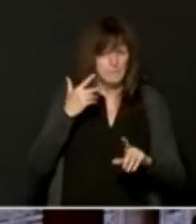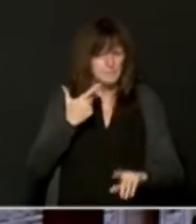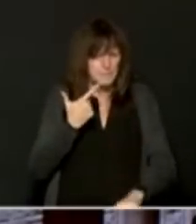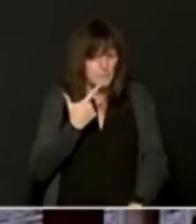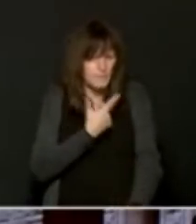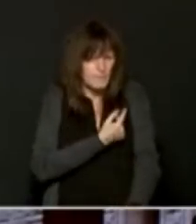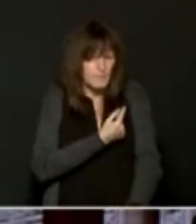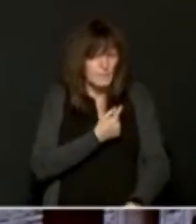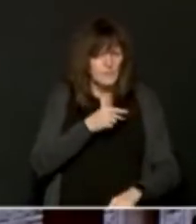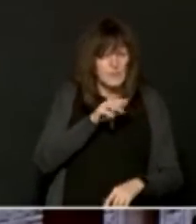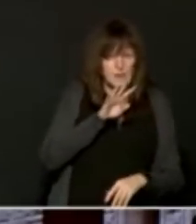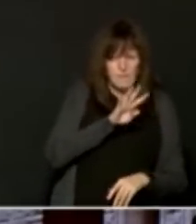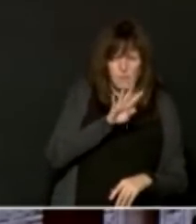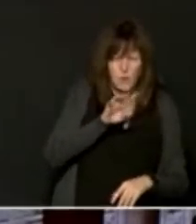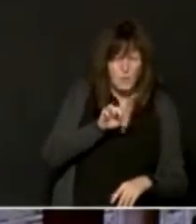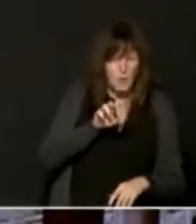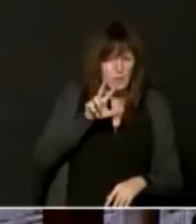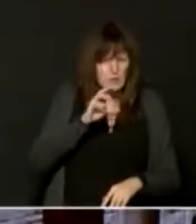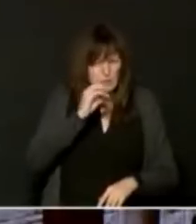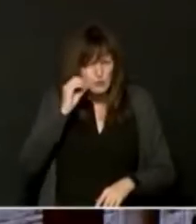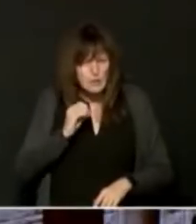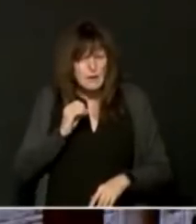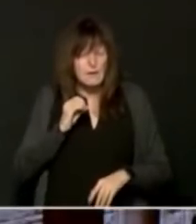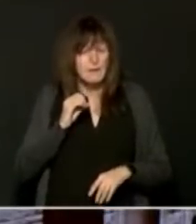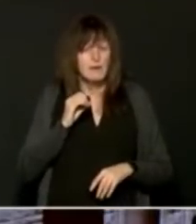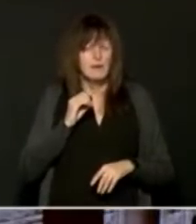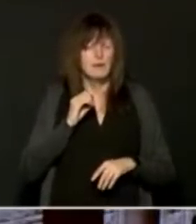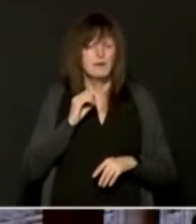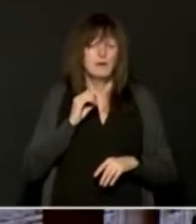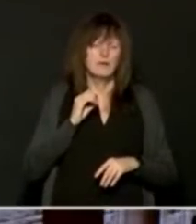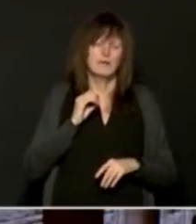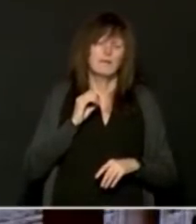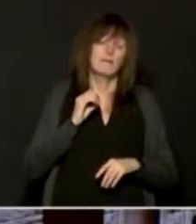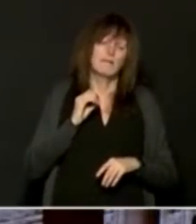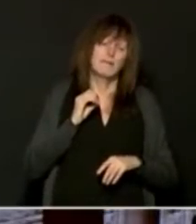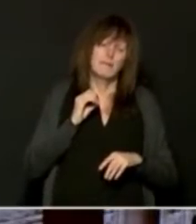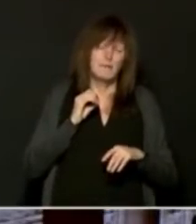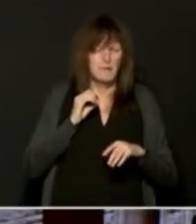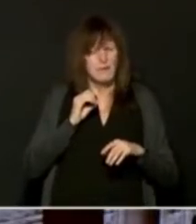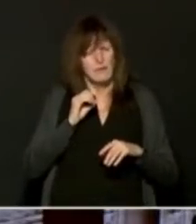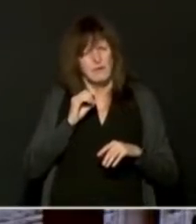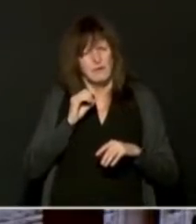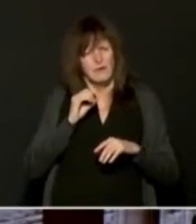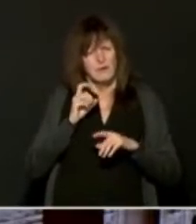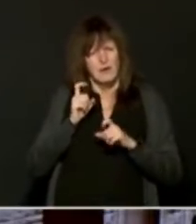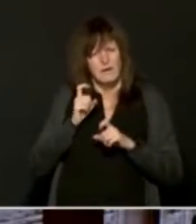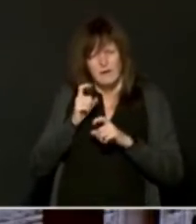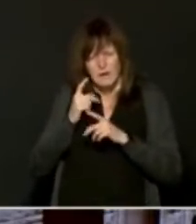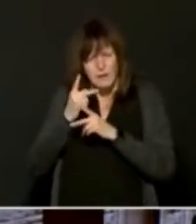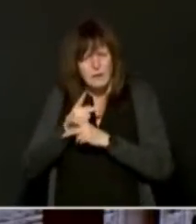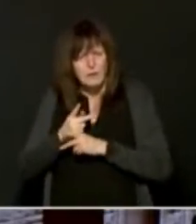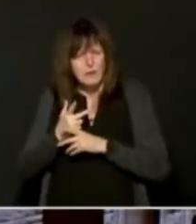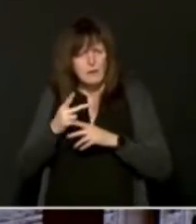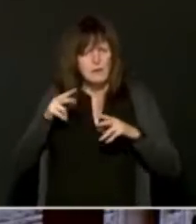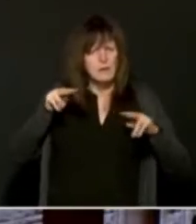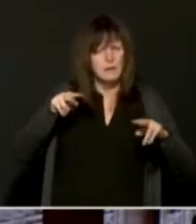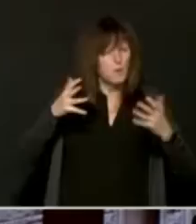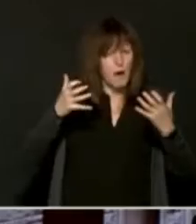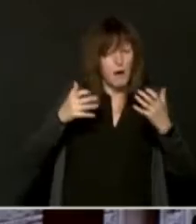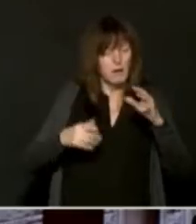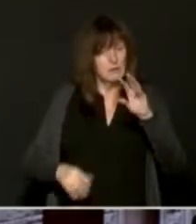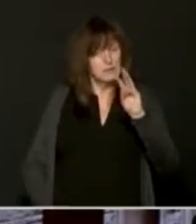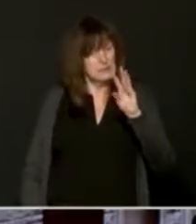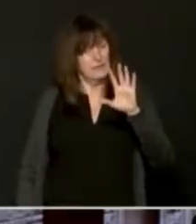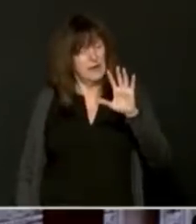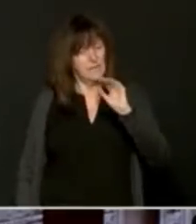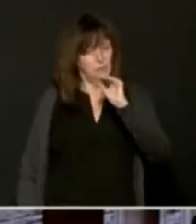tracking to have 65% of the population above age 18 having received their first